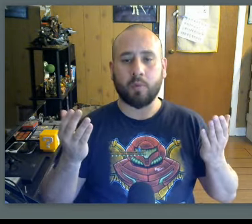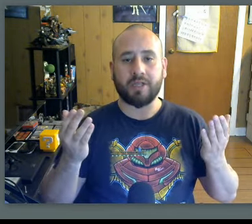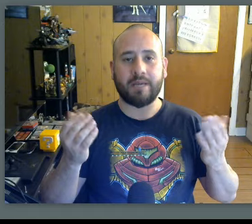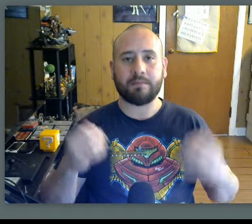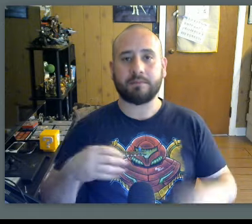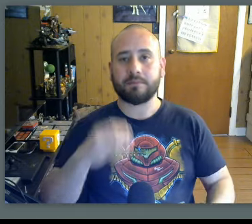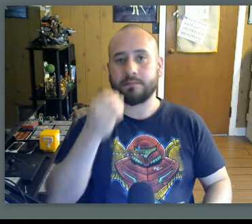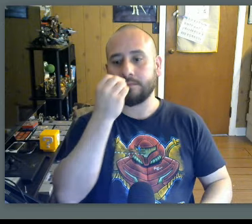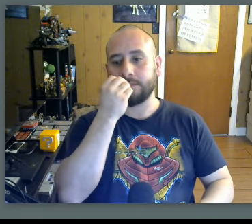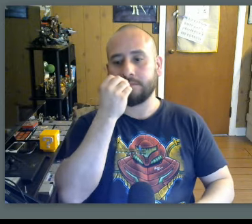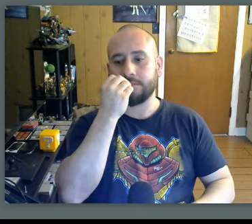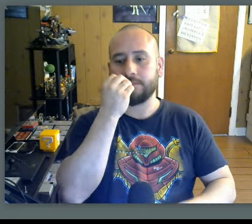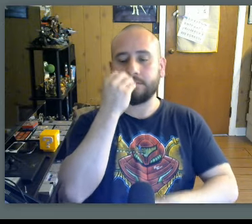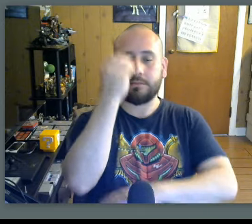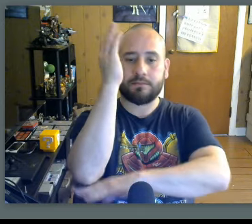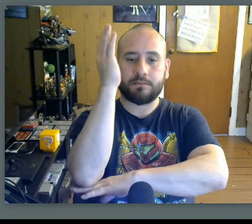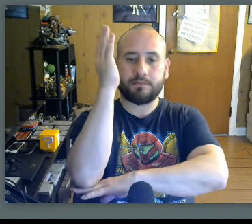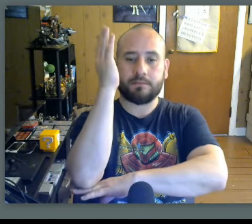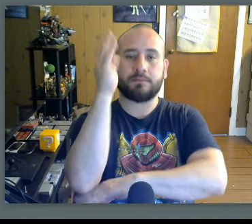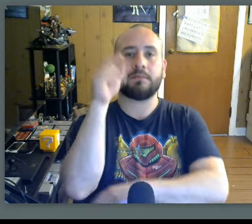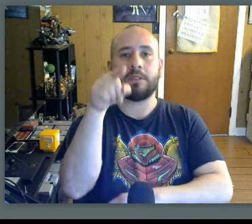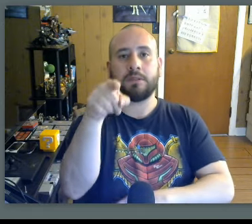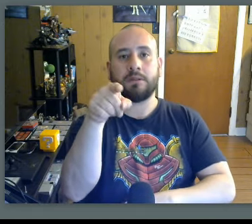One more time.